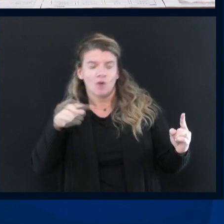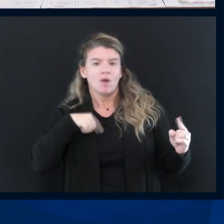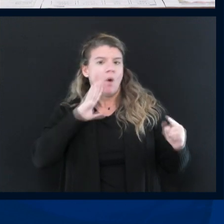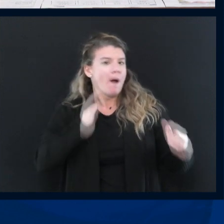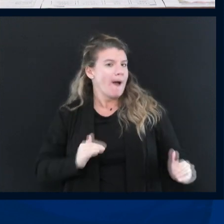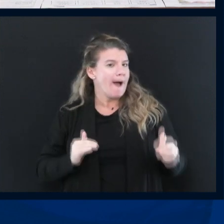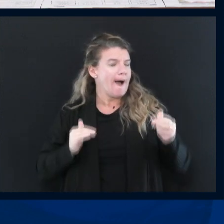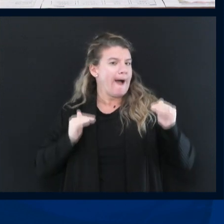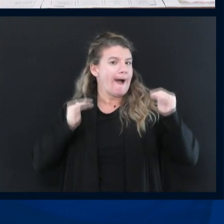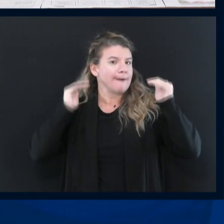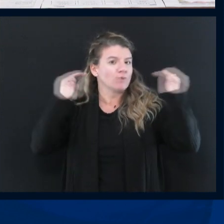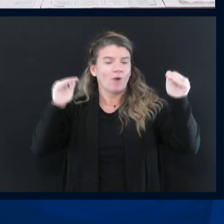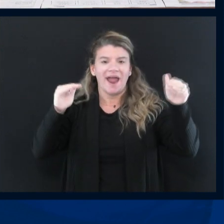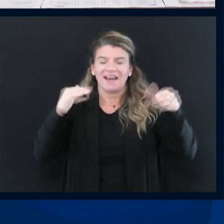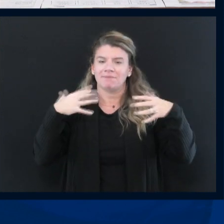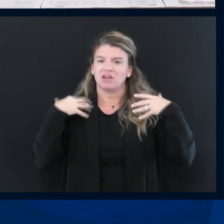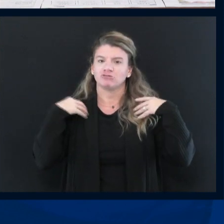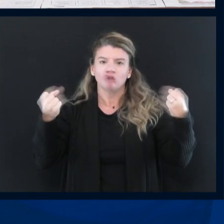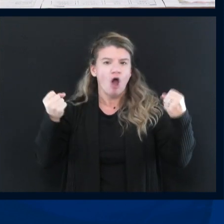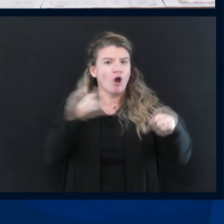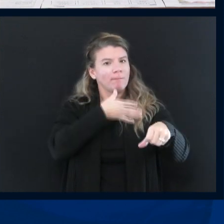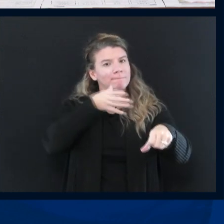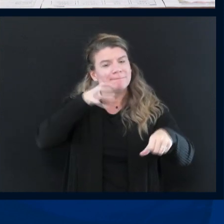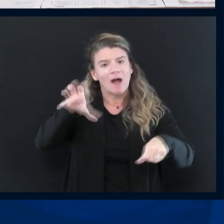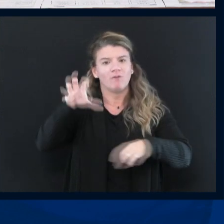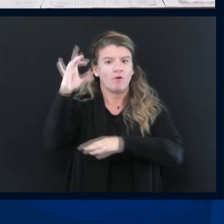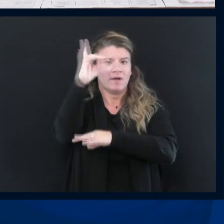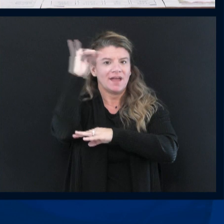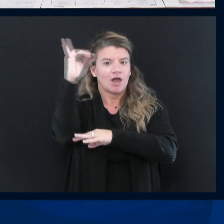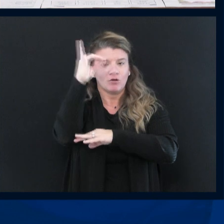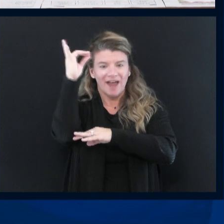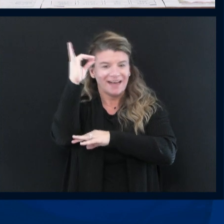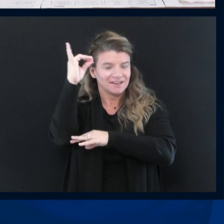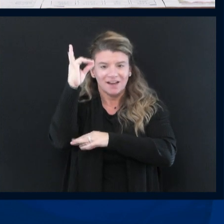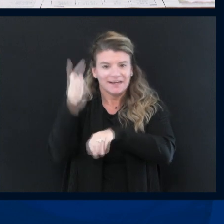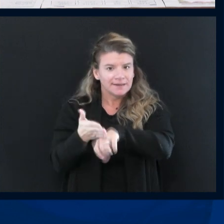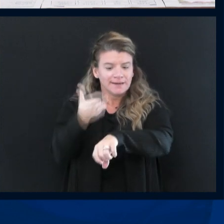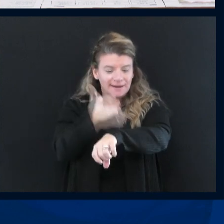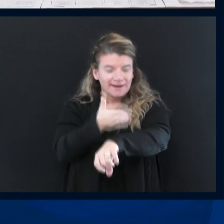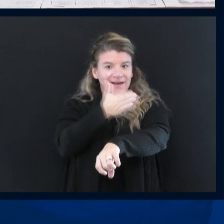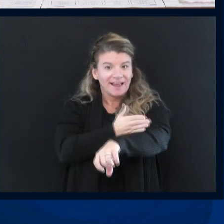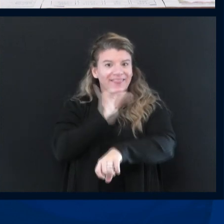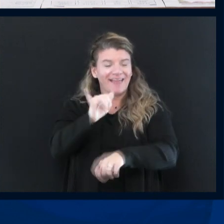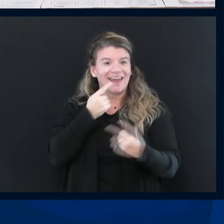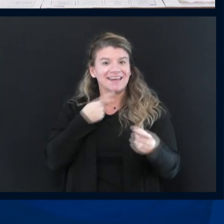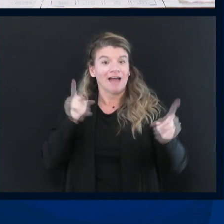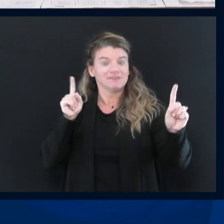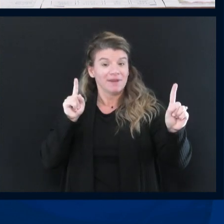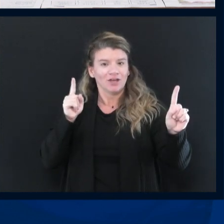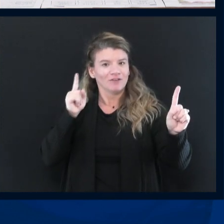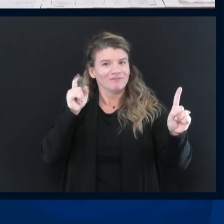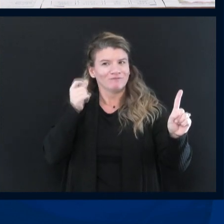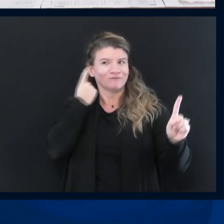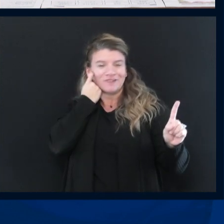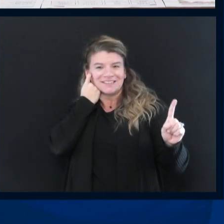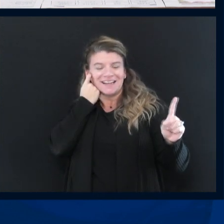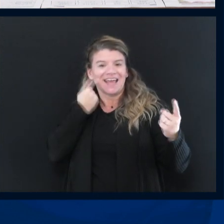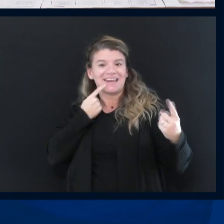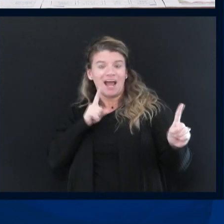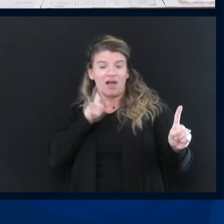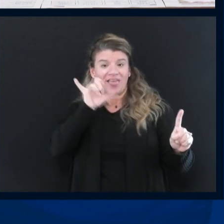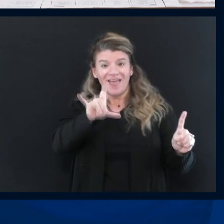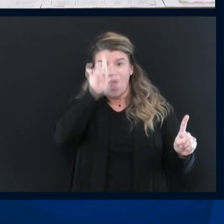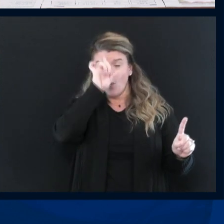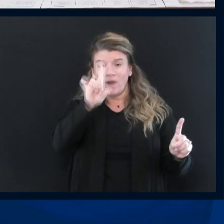make broadband even stronger and stronger and stronger, just like the announcement that we came up with just the other day that is absolutely